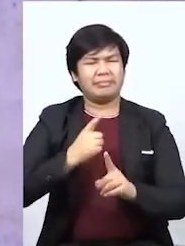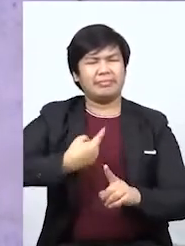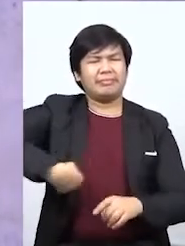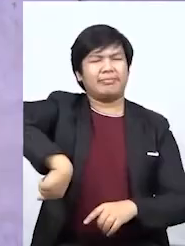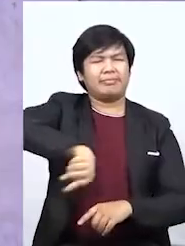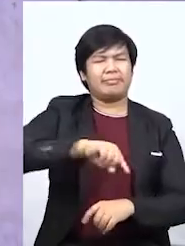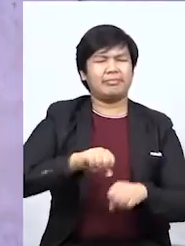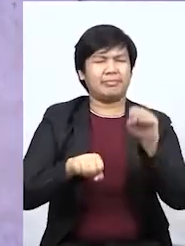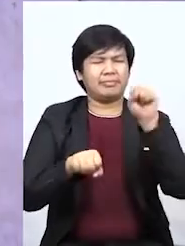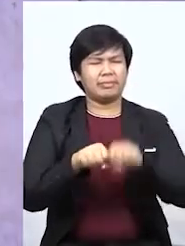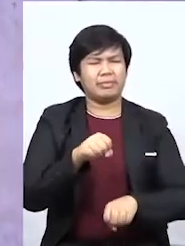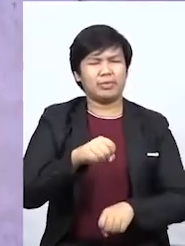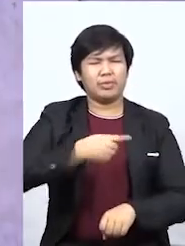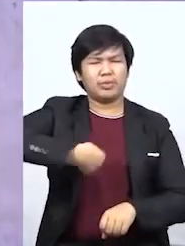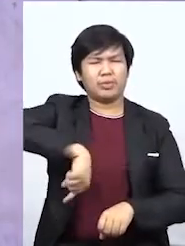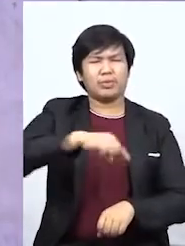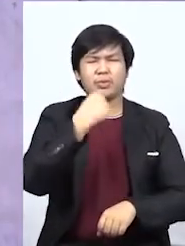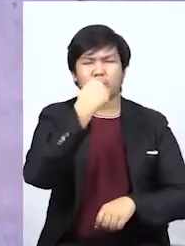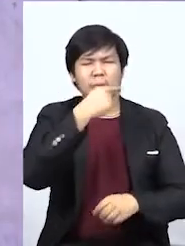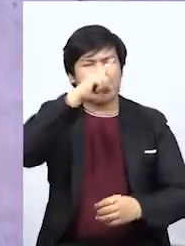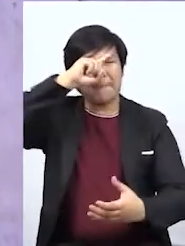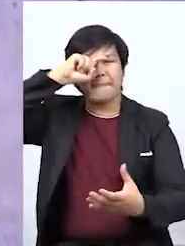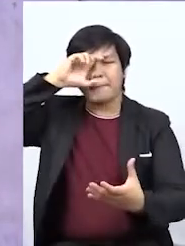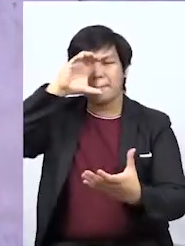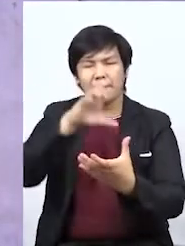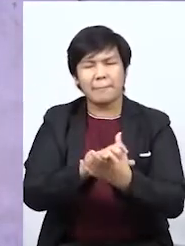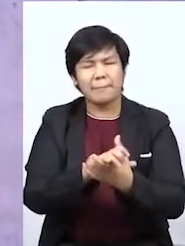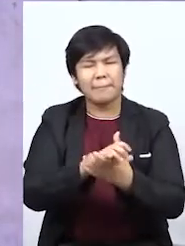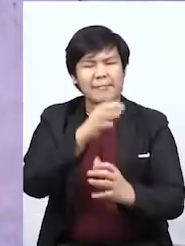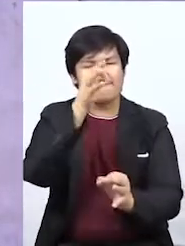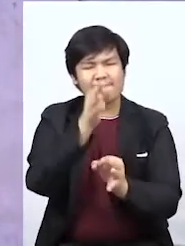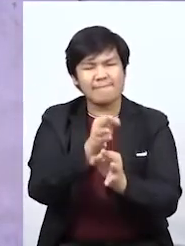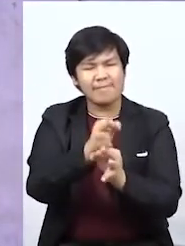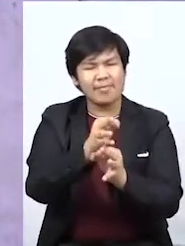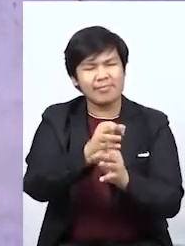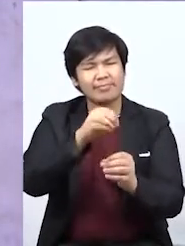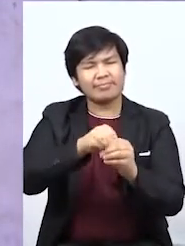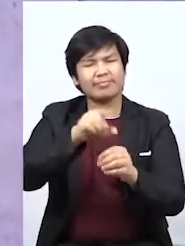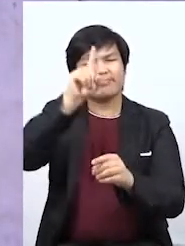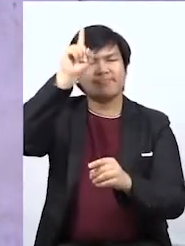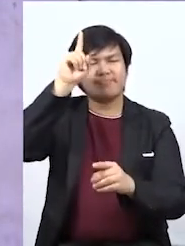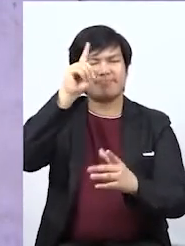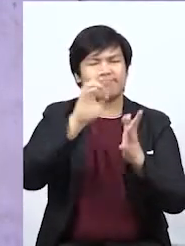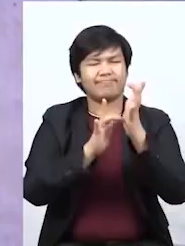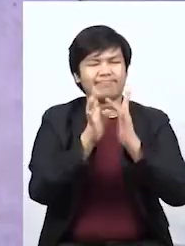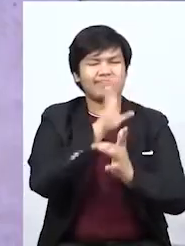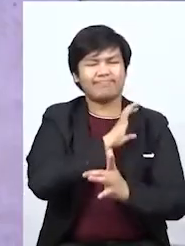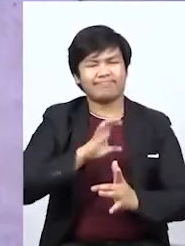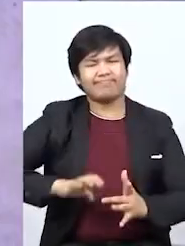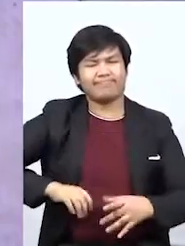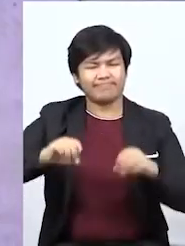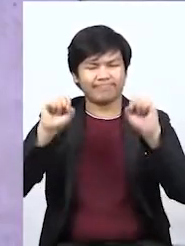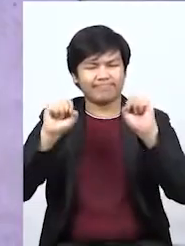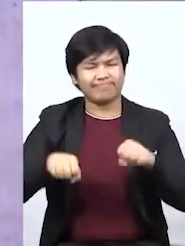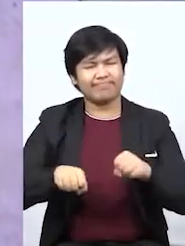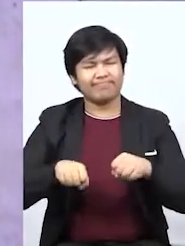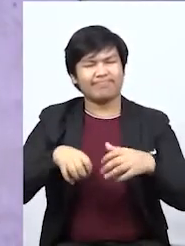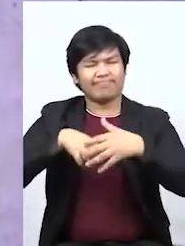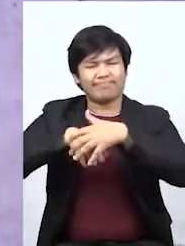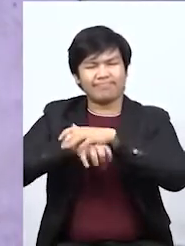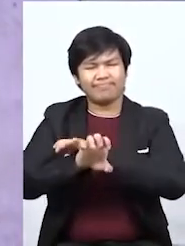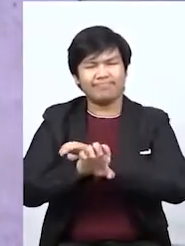so that those of us who have put our trust our faith in you In Jesus can have access to